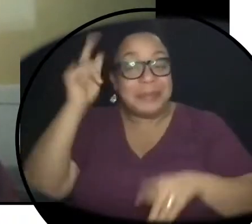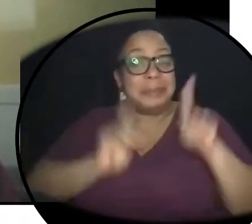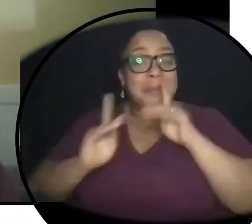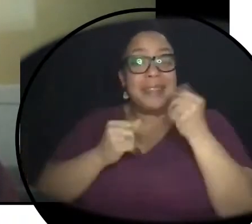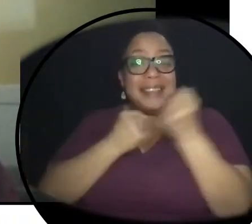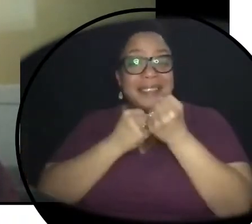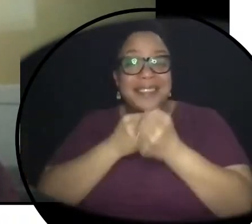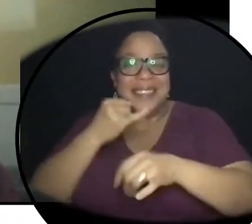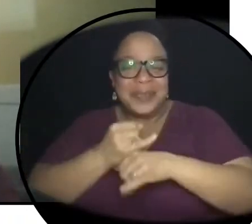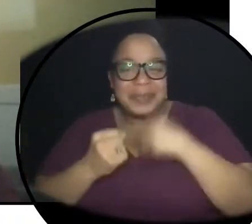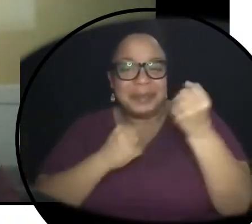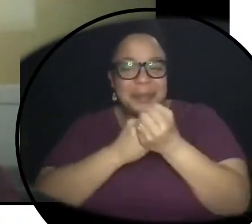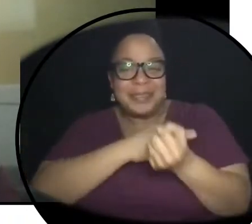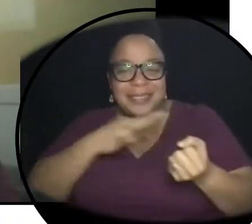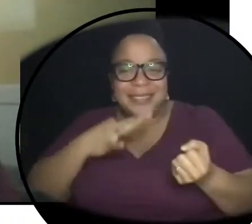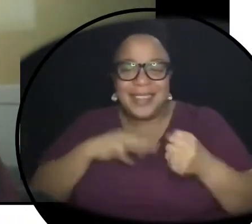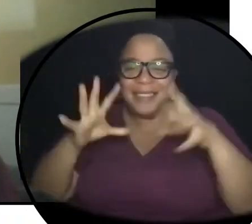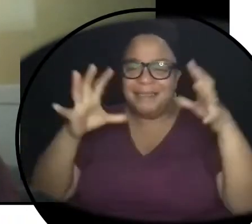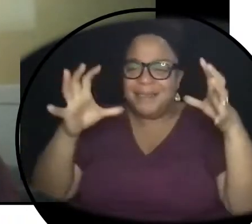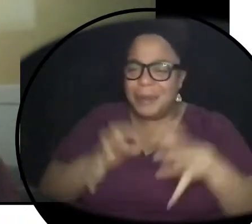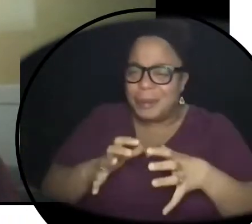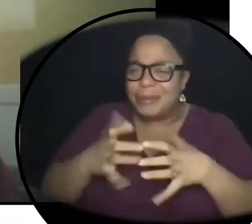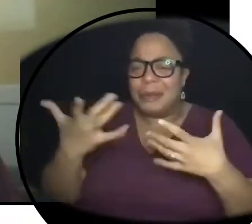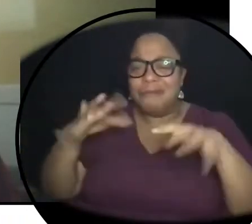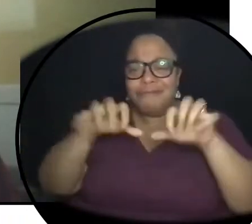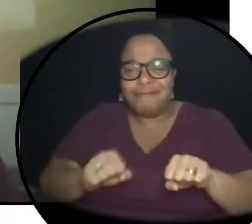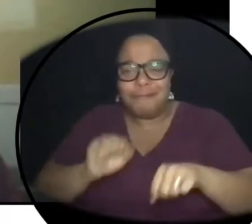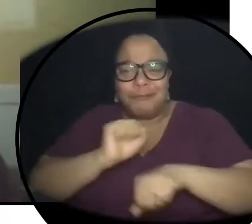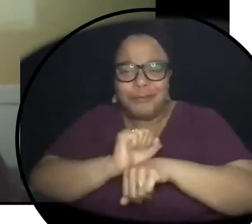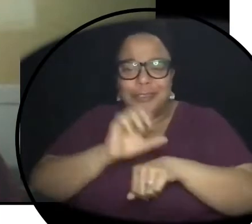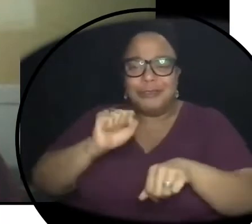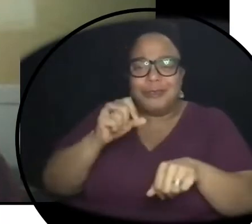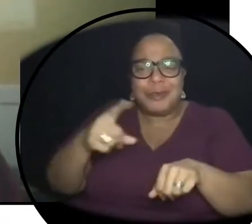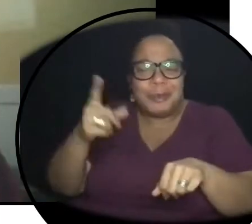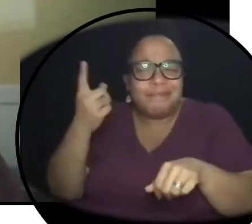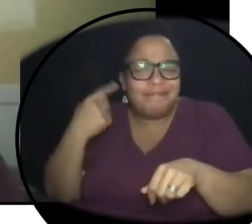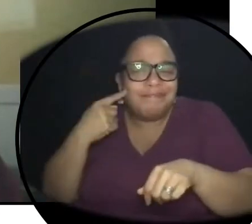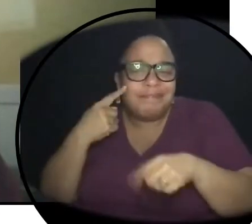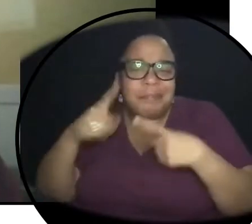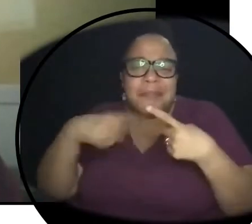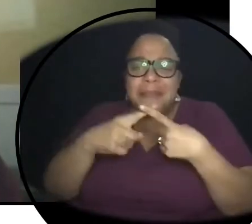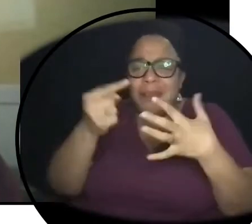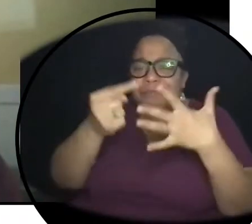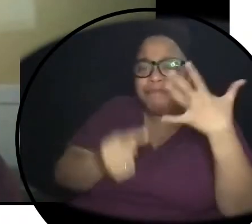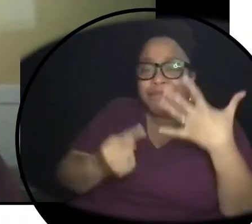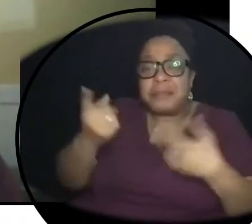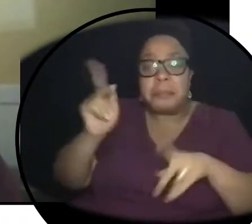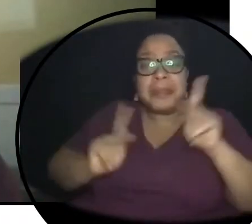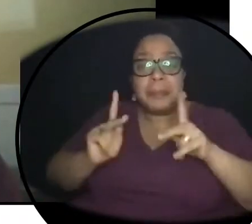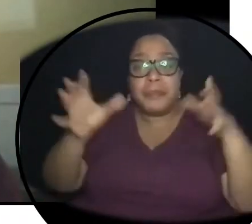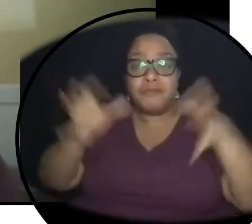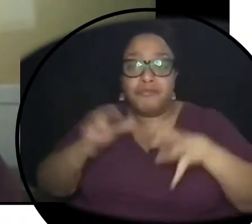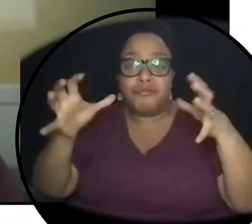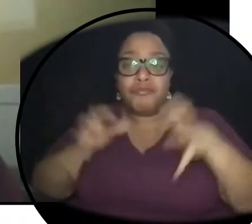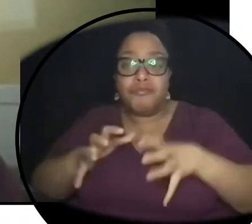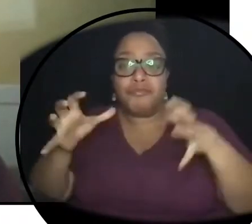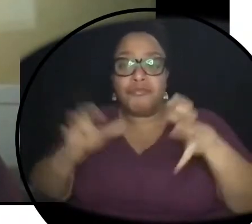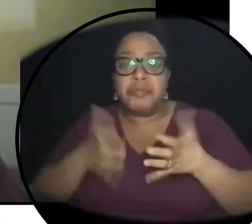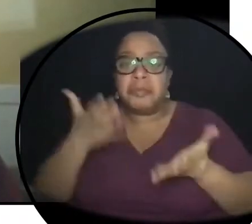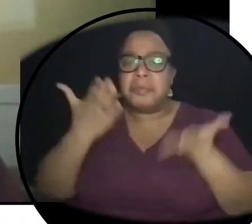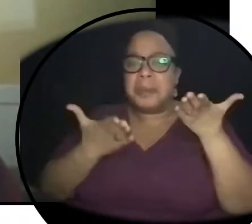Jackson, we've always, in terms of movement folks, let me say, that we've always felt a real kinship